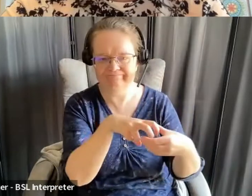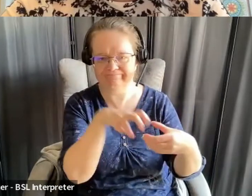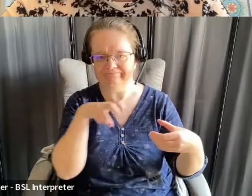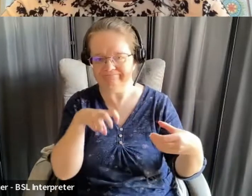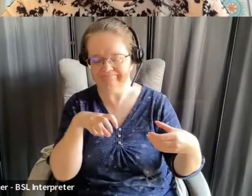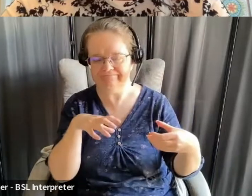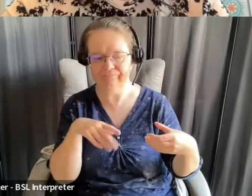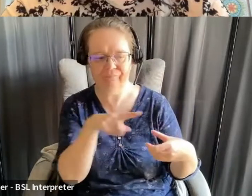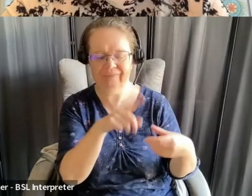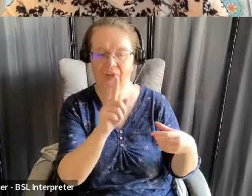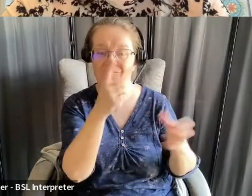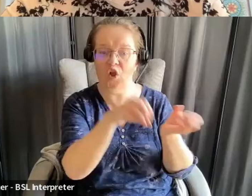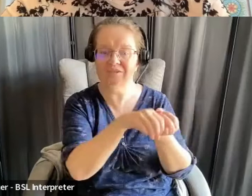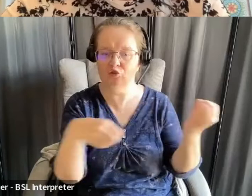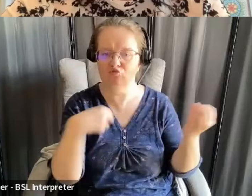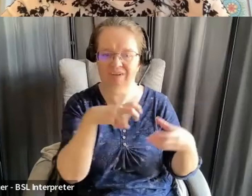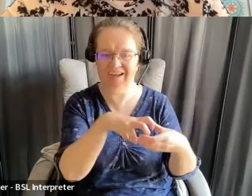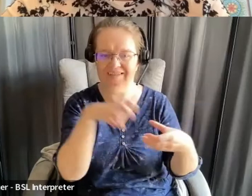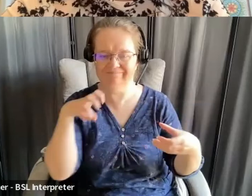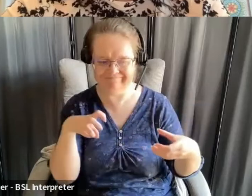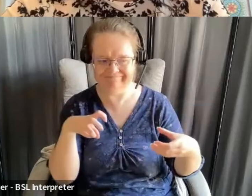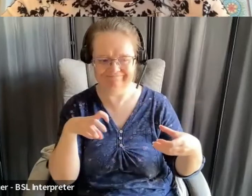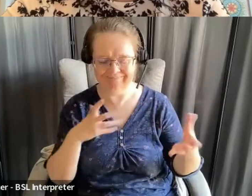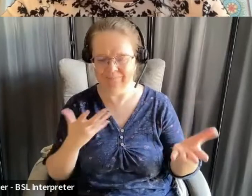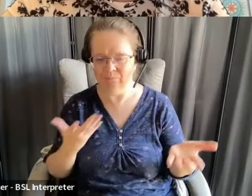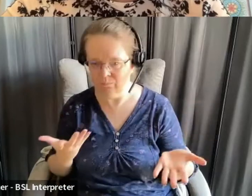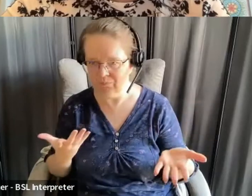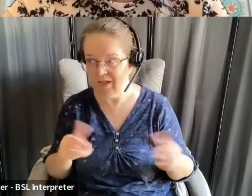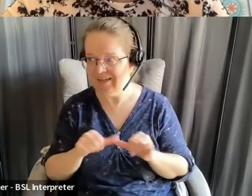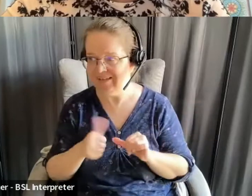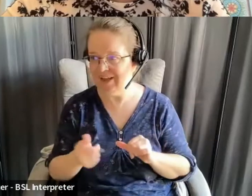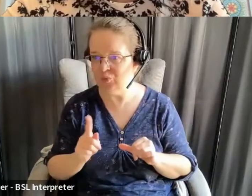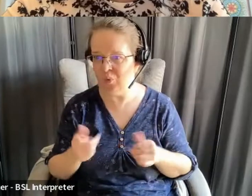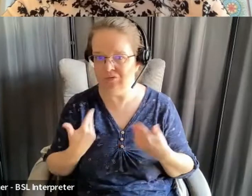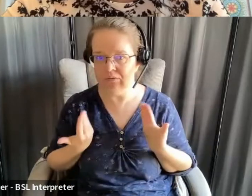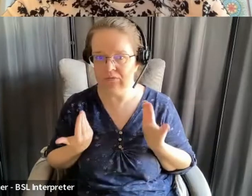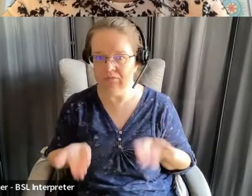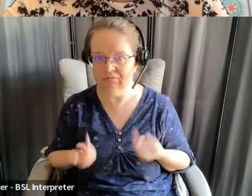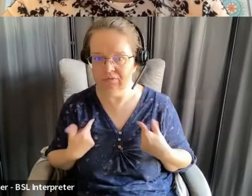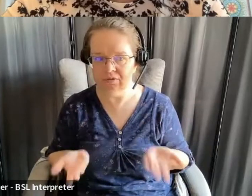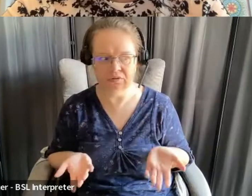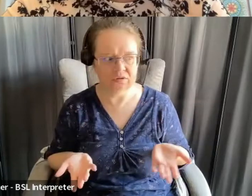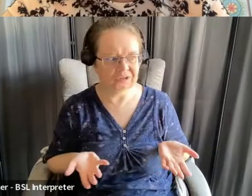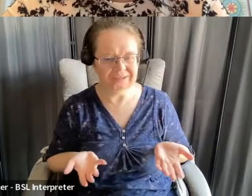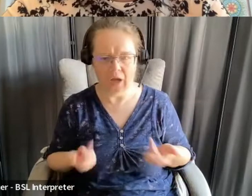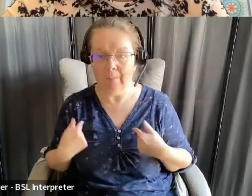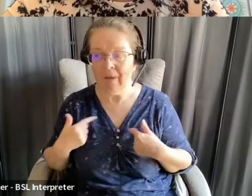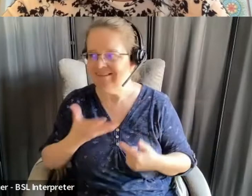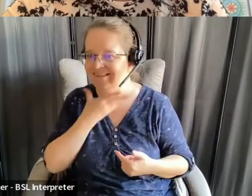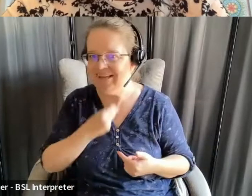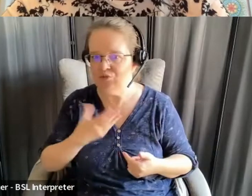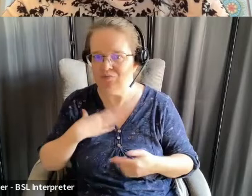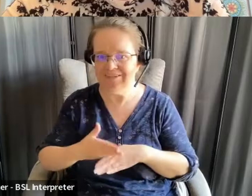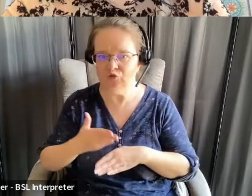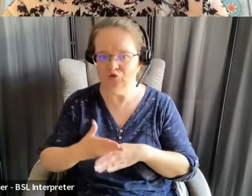degree, not knowing what I was going to do, but desperately in need of employment because I was